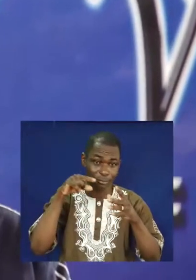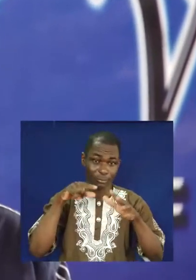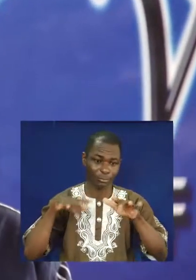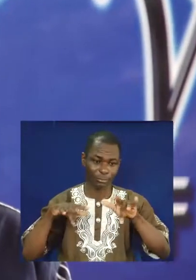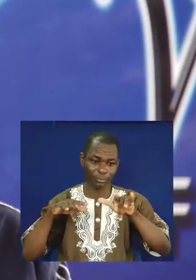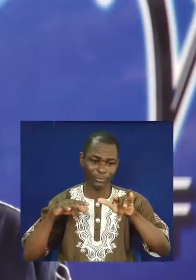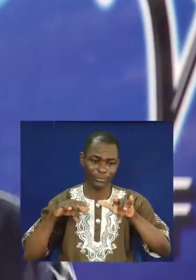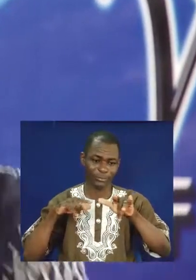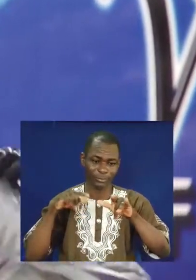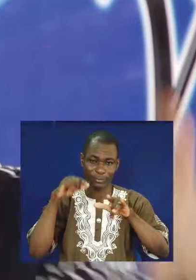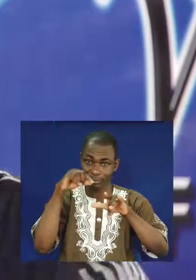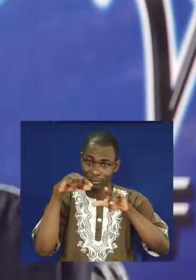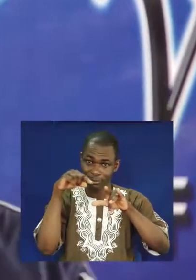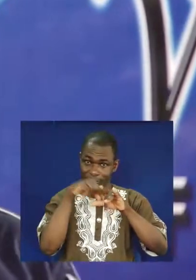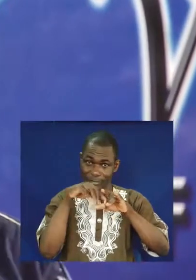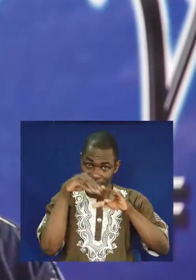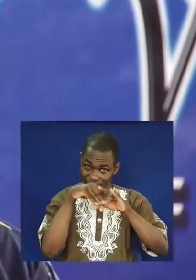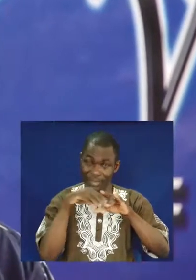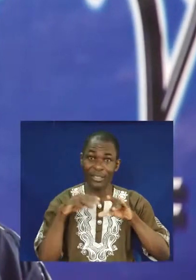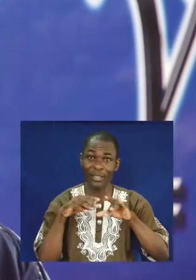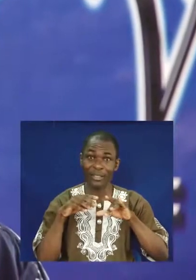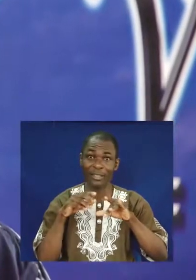hu. Ede asam ene yeti hu.